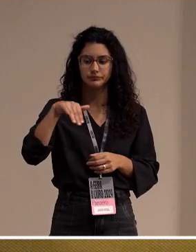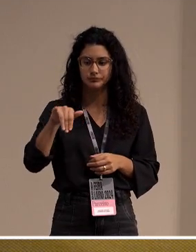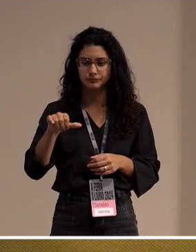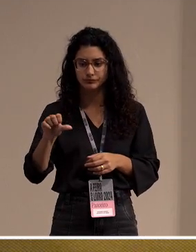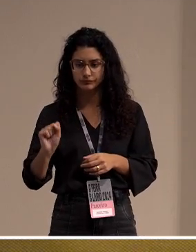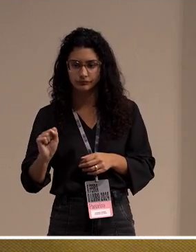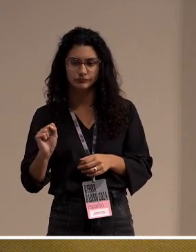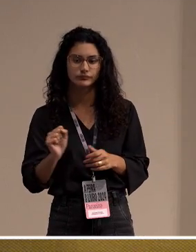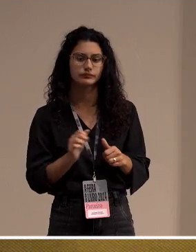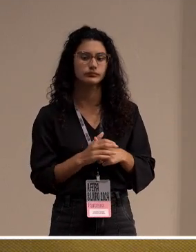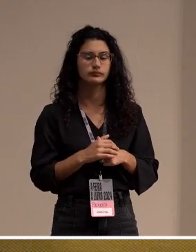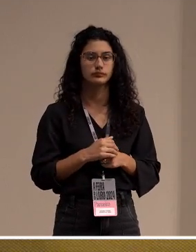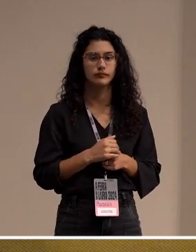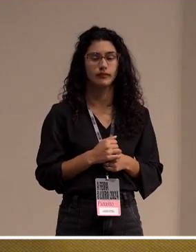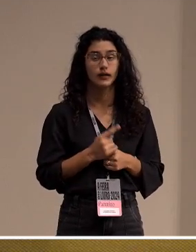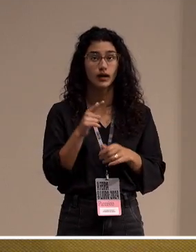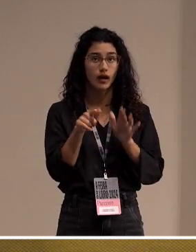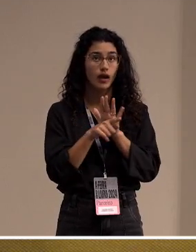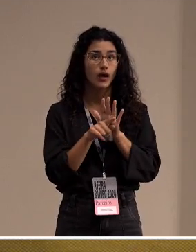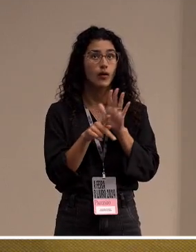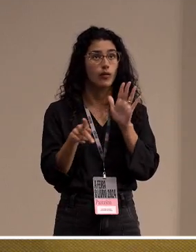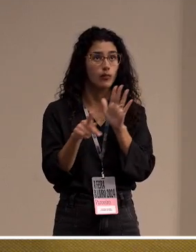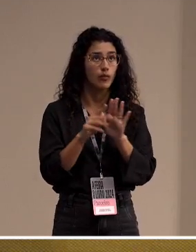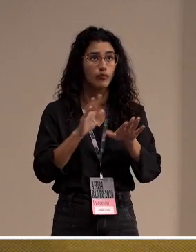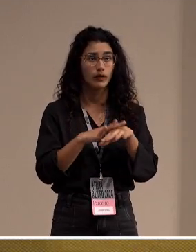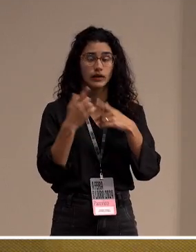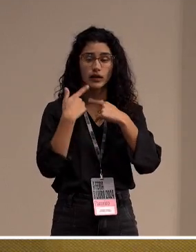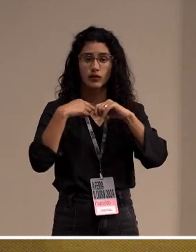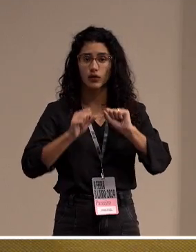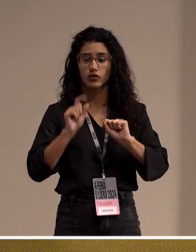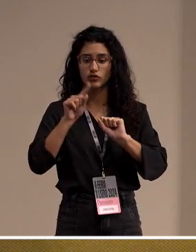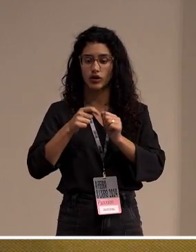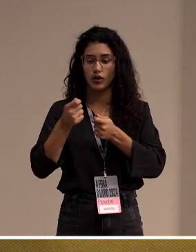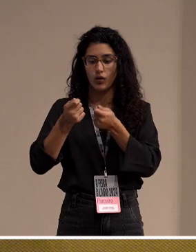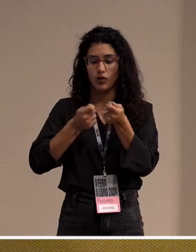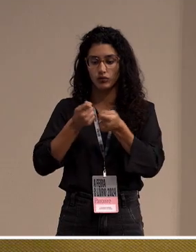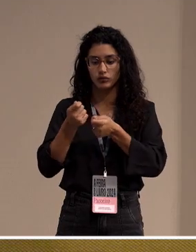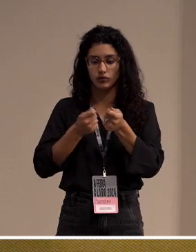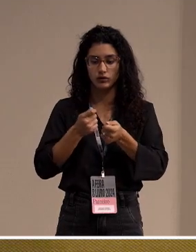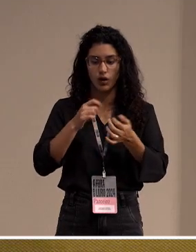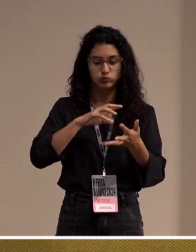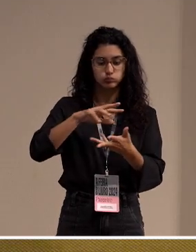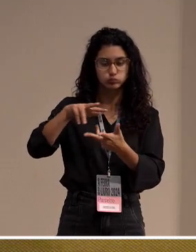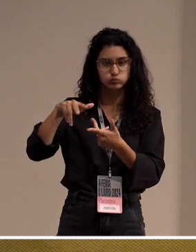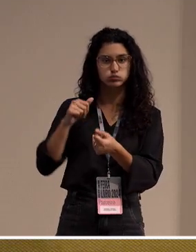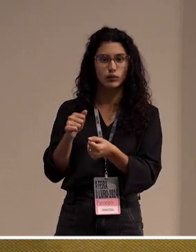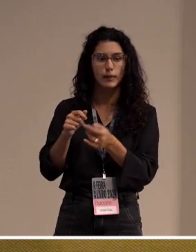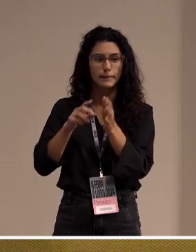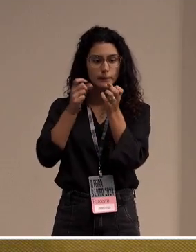James Baldwin said, the root function of language is to control the universe by describing it.